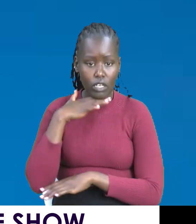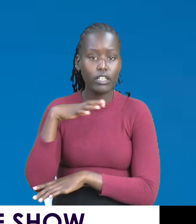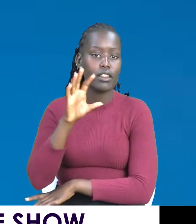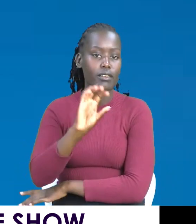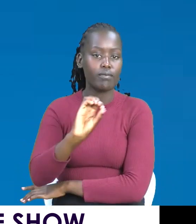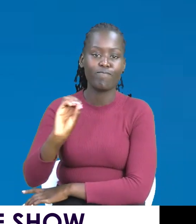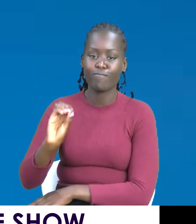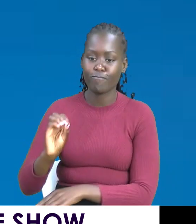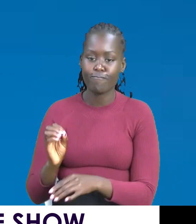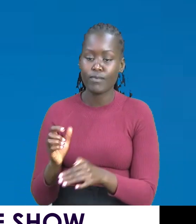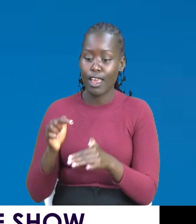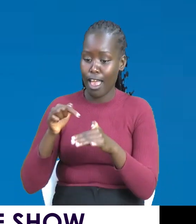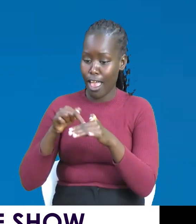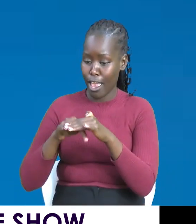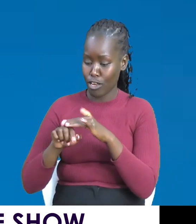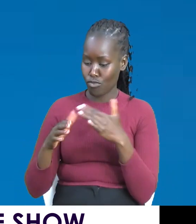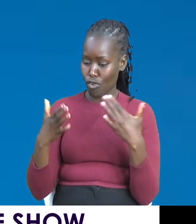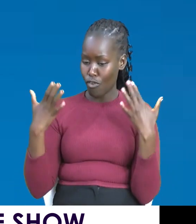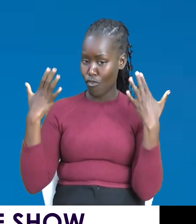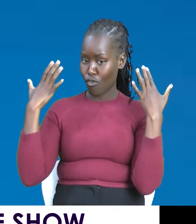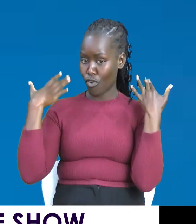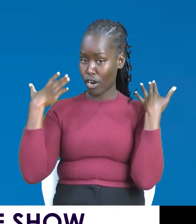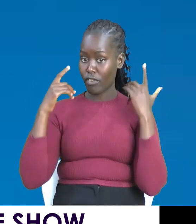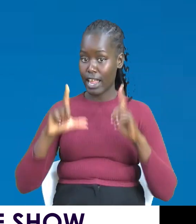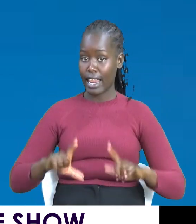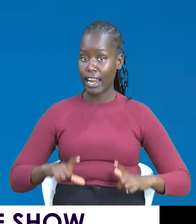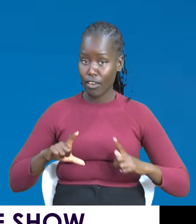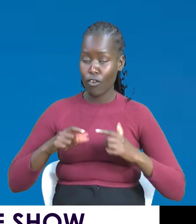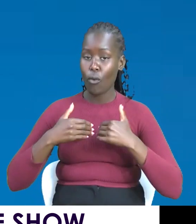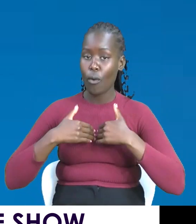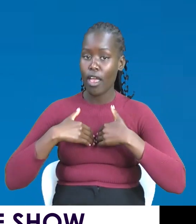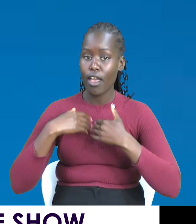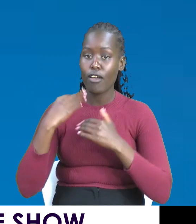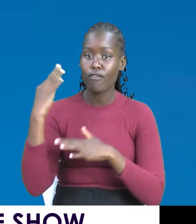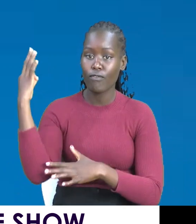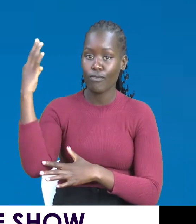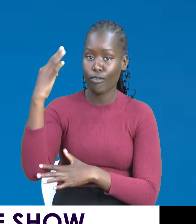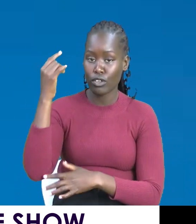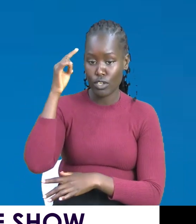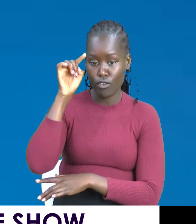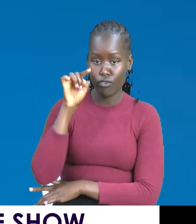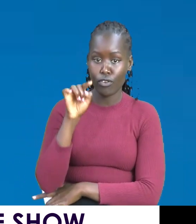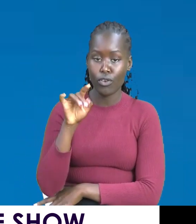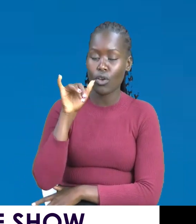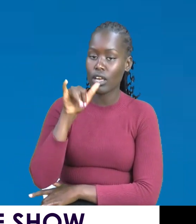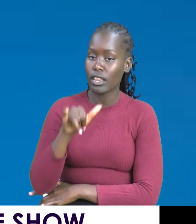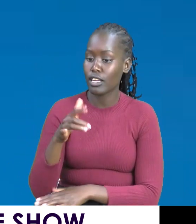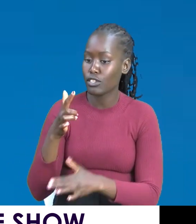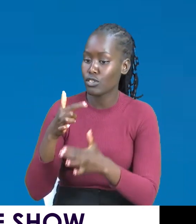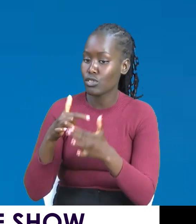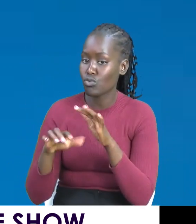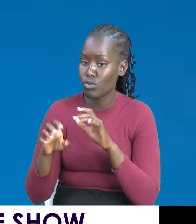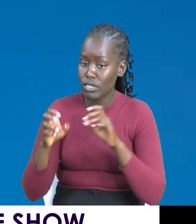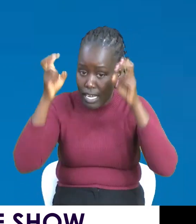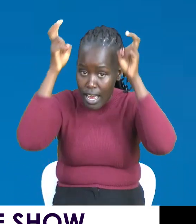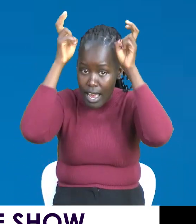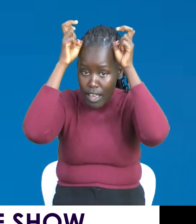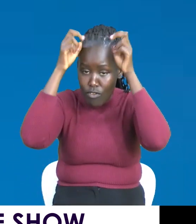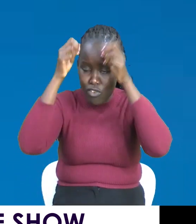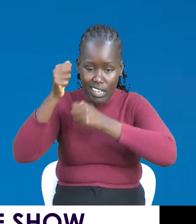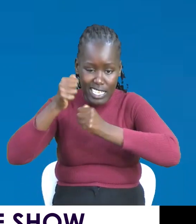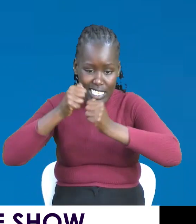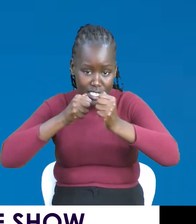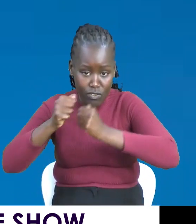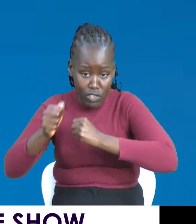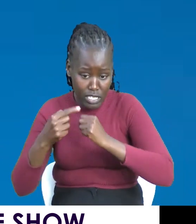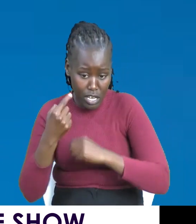It goes into your eternity. There is destiny for you. And that is what evil is fighting.